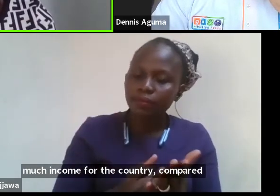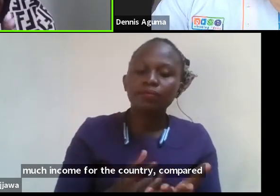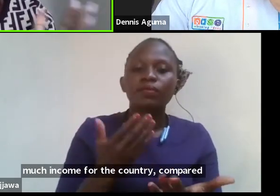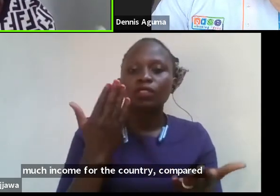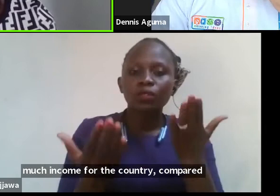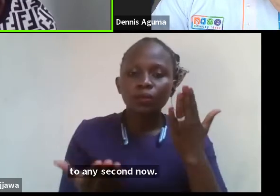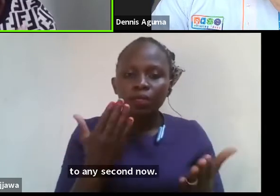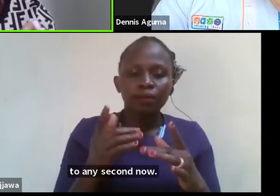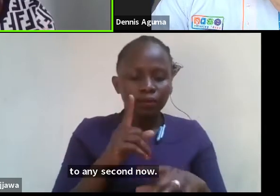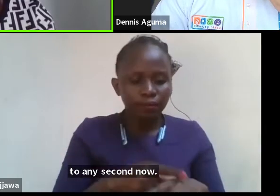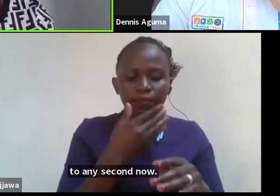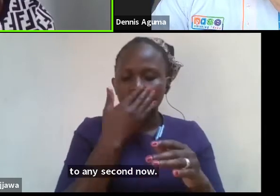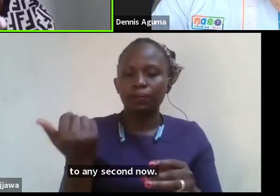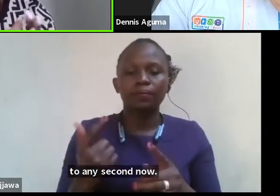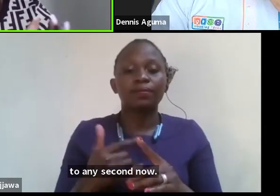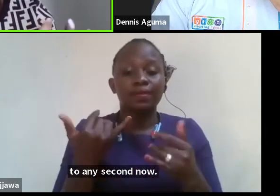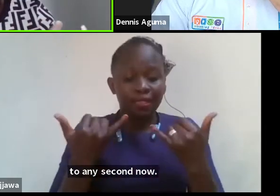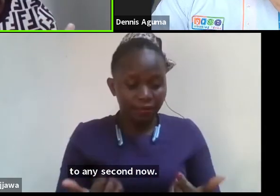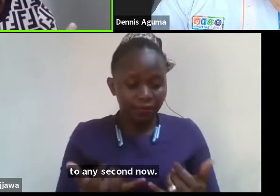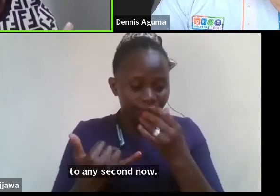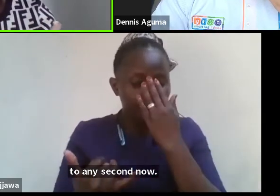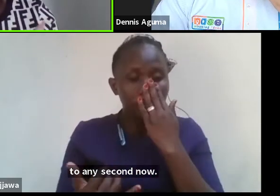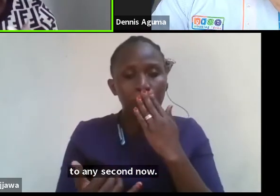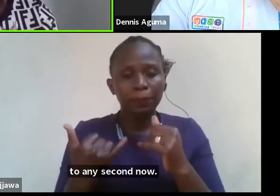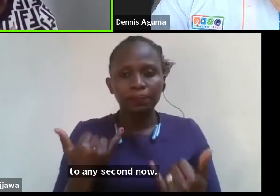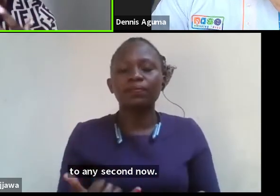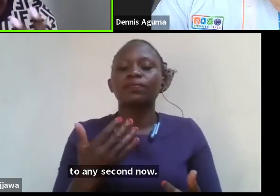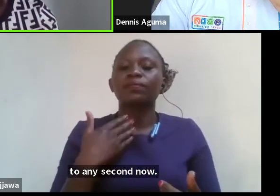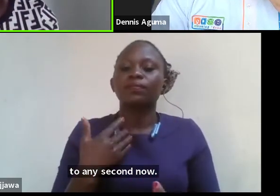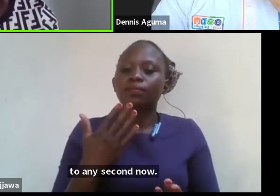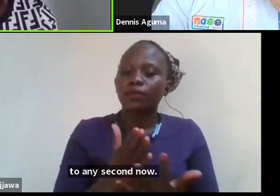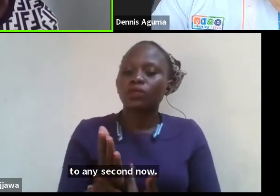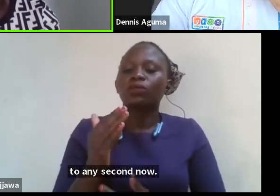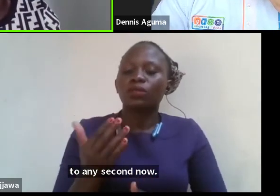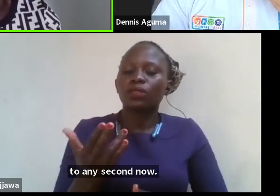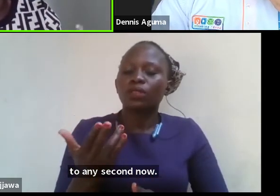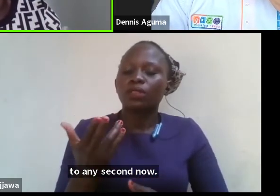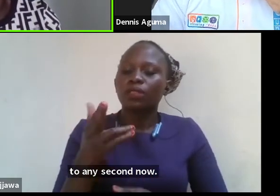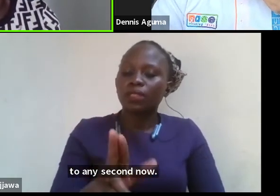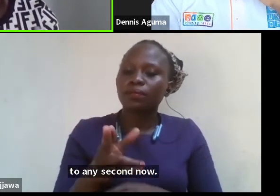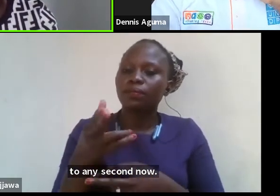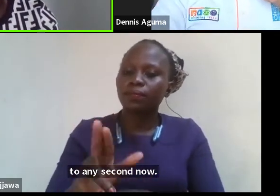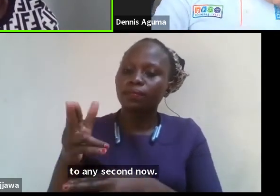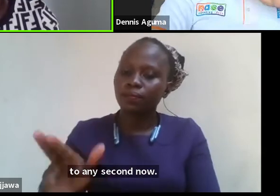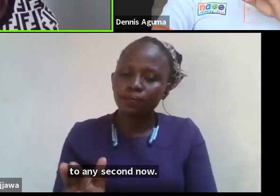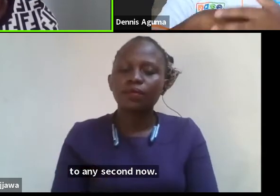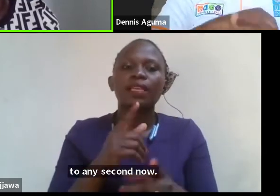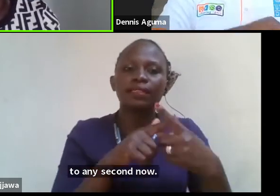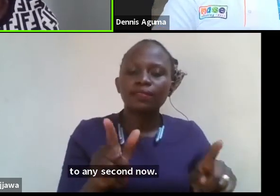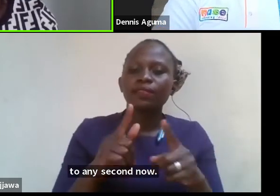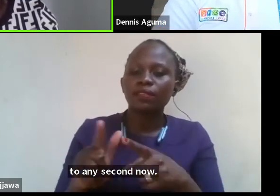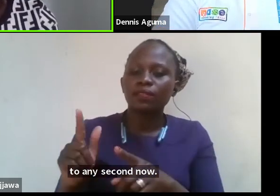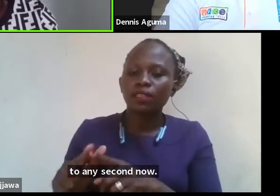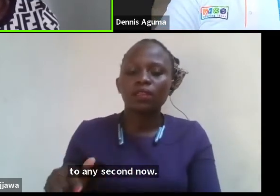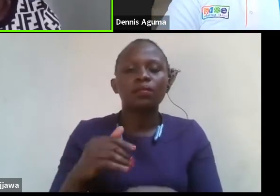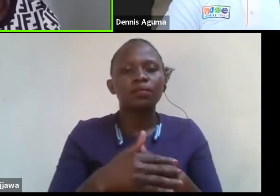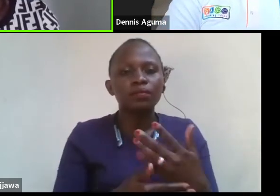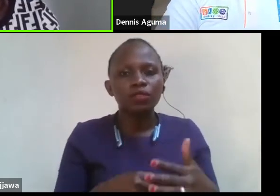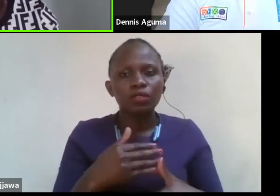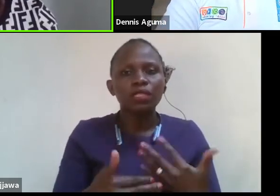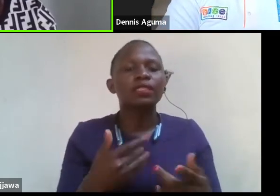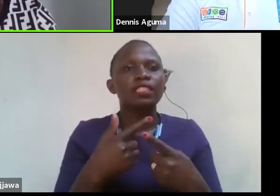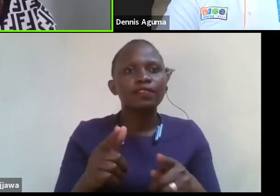now, government is still going through the different processes with different sectors, for example, finance and